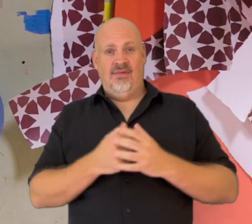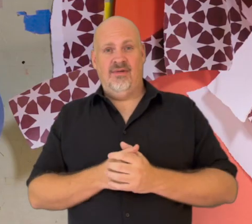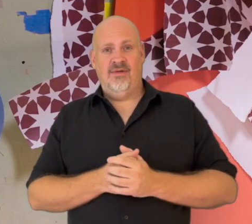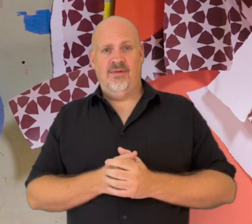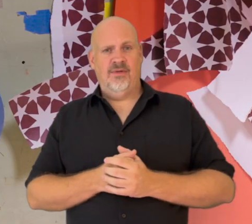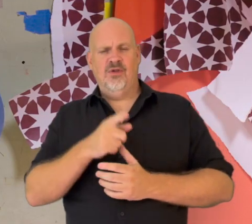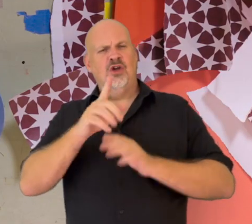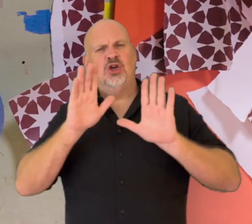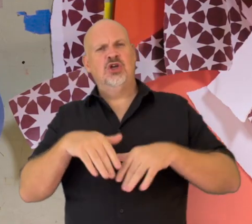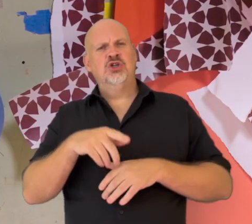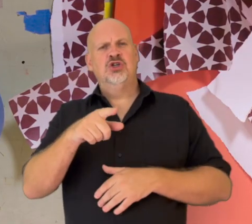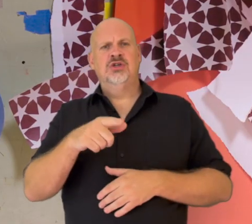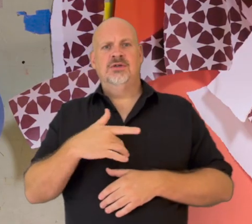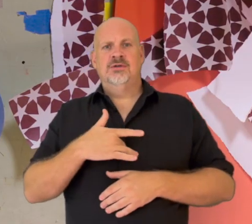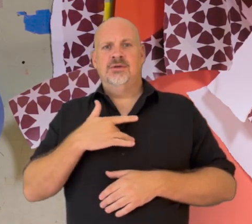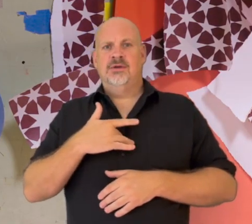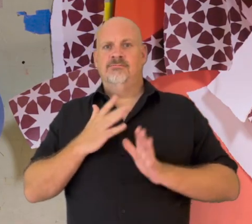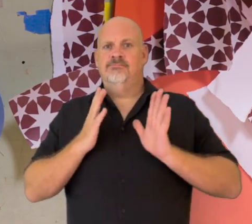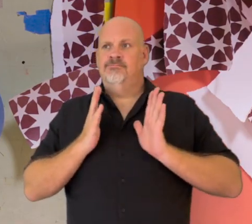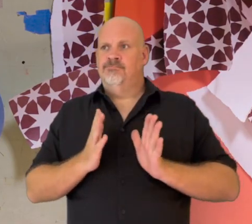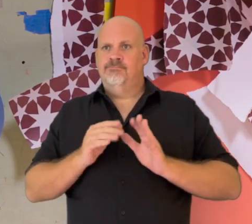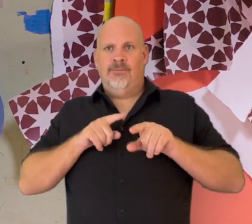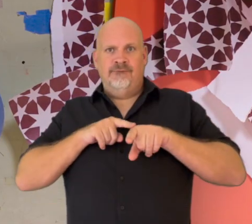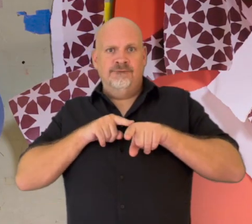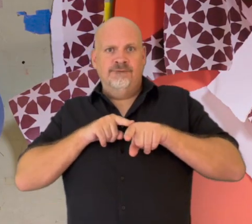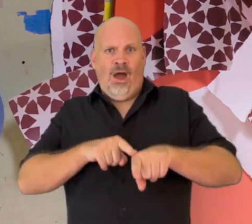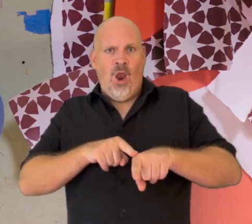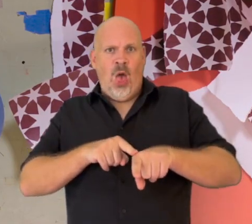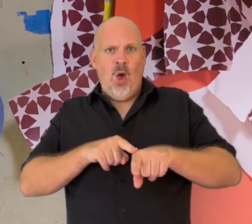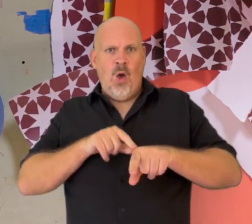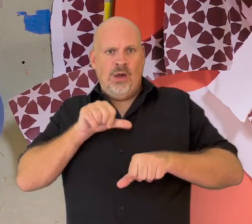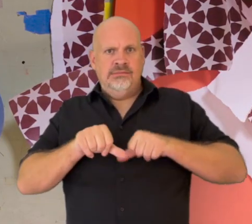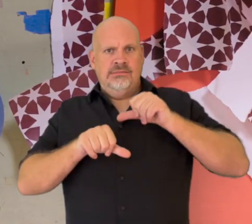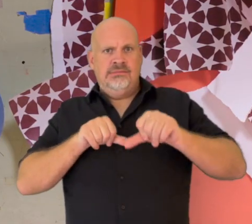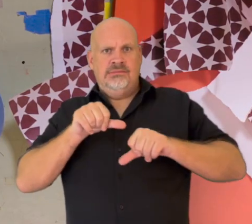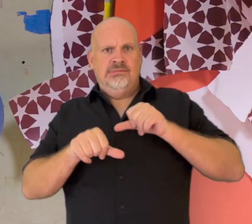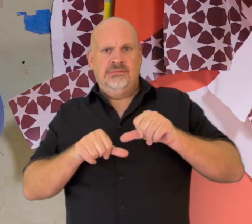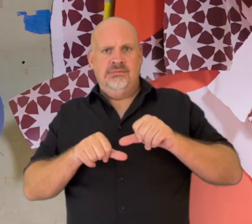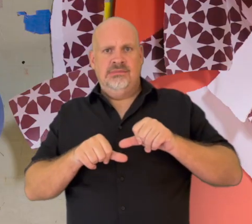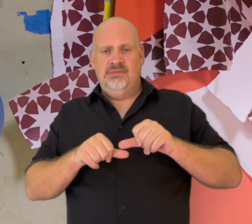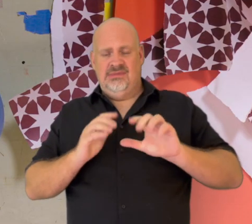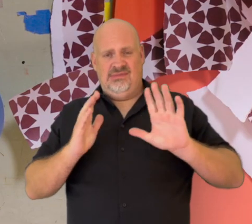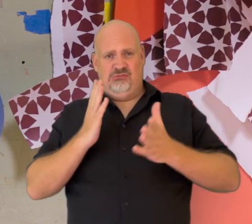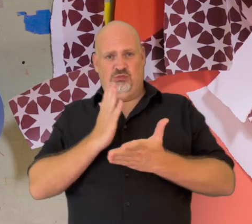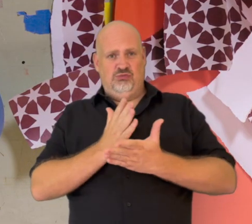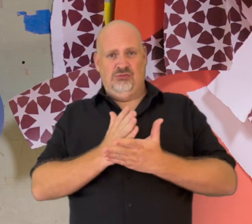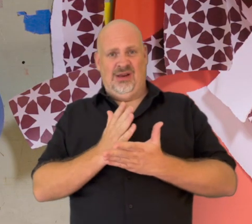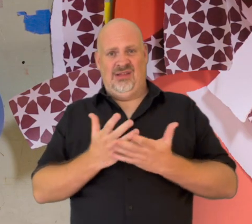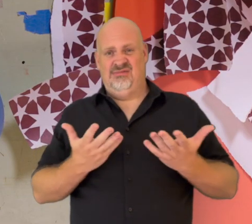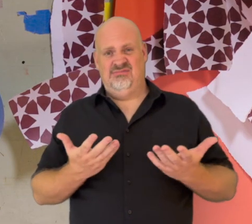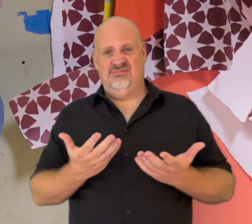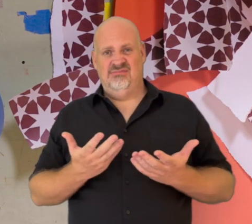want to necessarily follow any of these approaches. The truth is, I think it's just